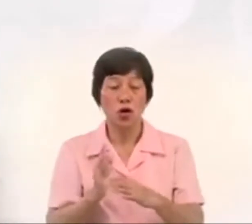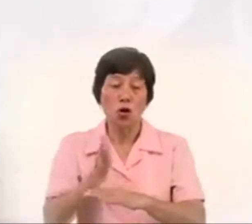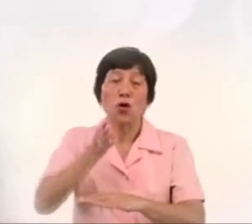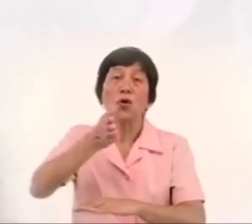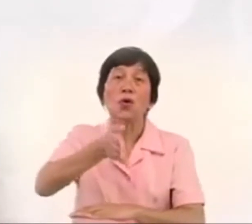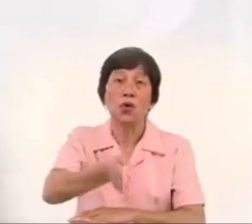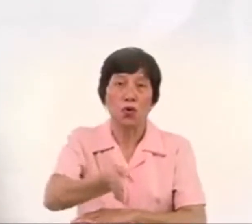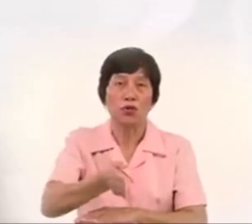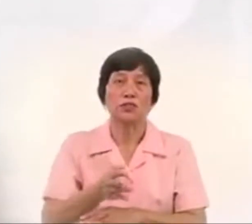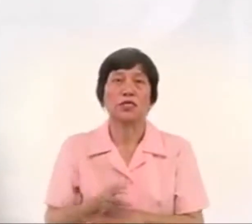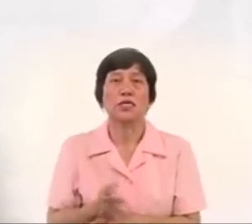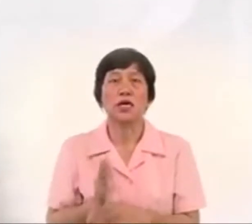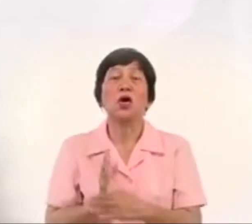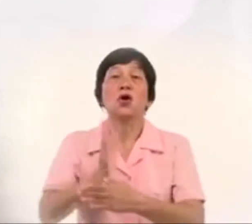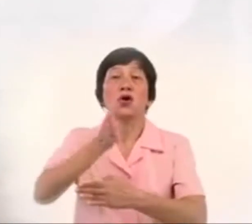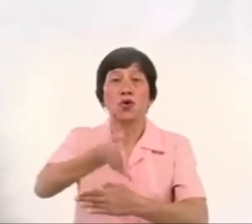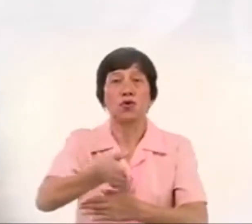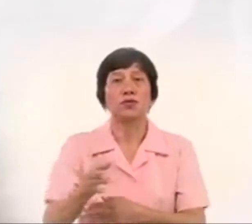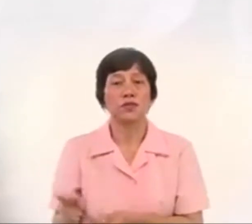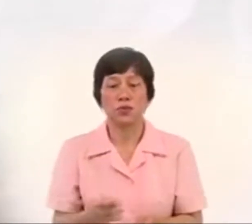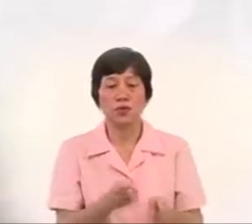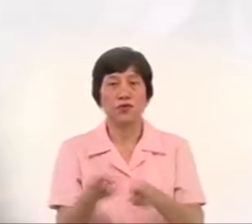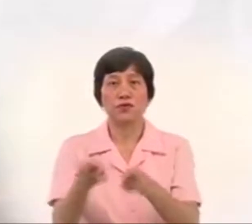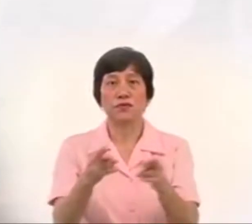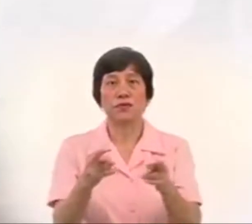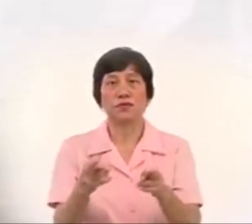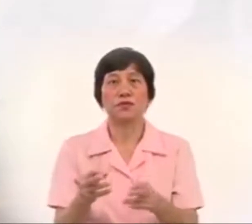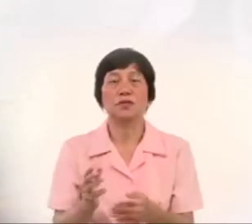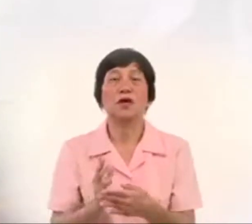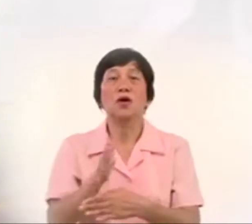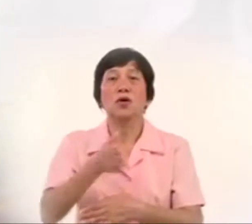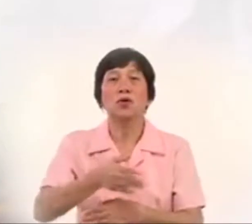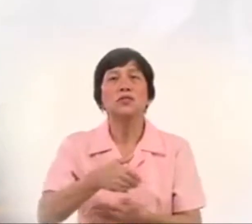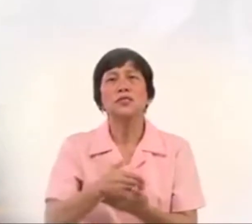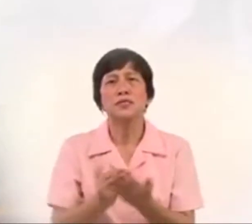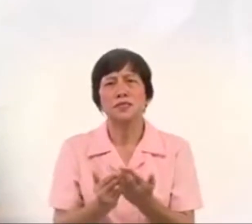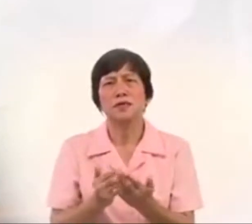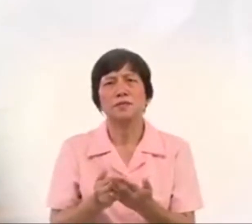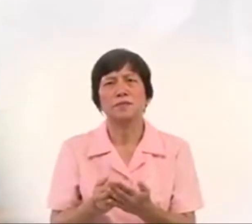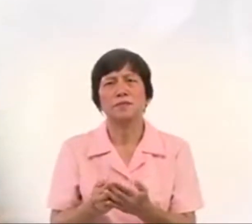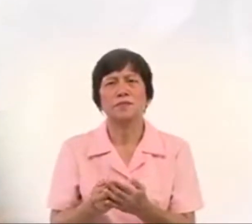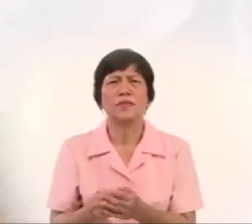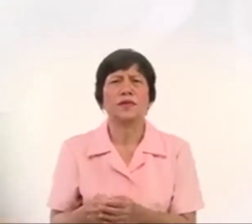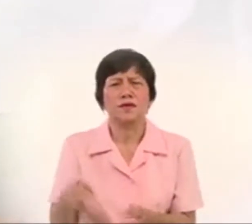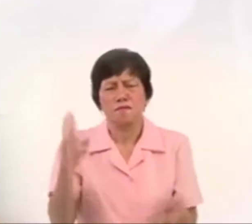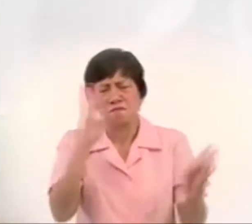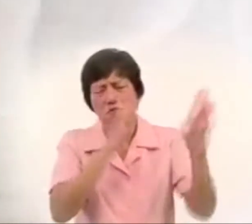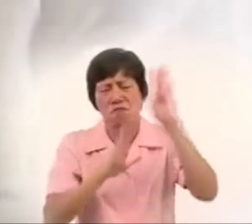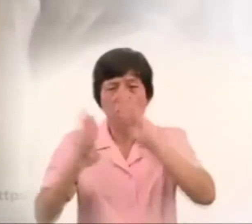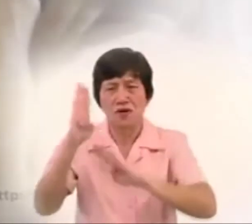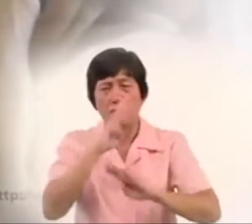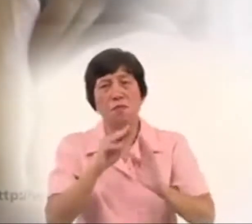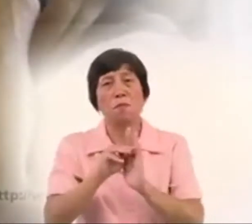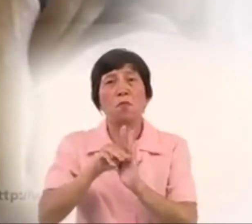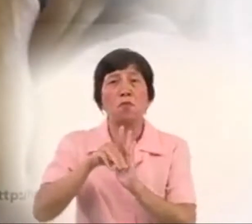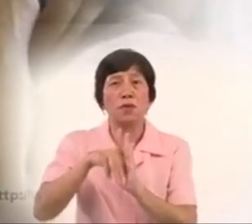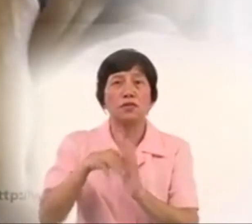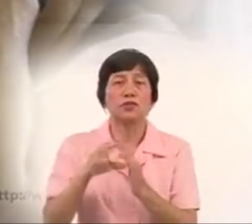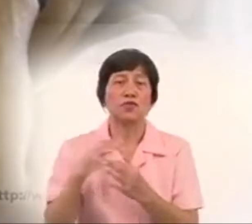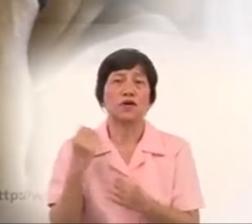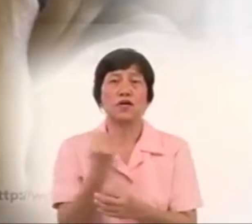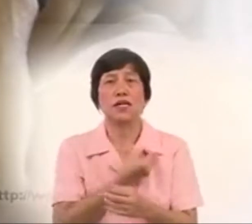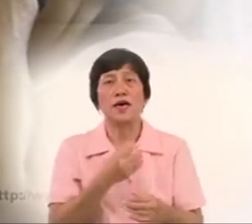crossing lakes, crossing some turbulent moments of our lives. And you